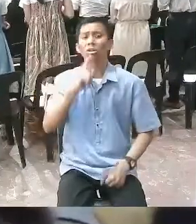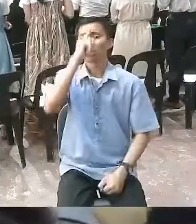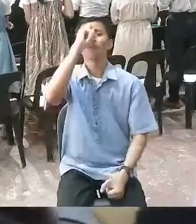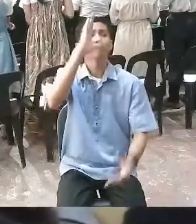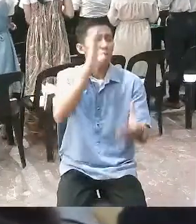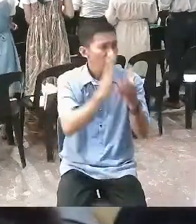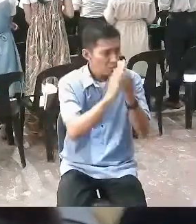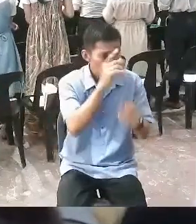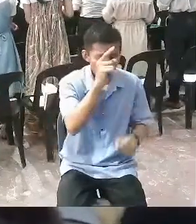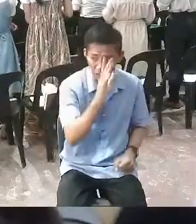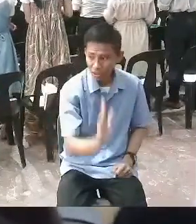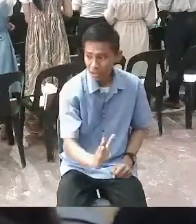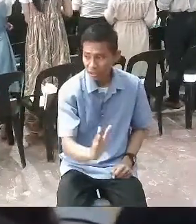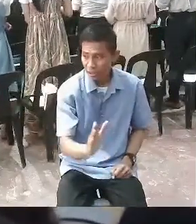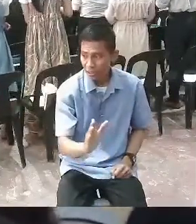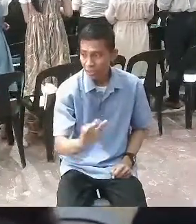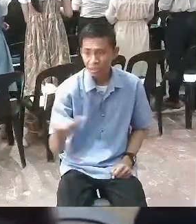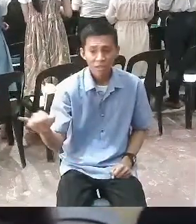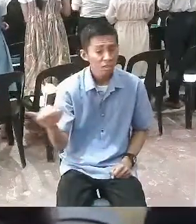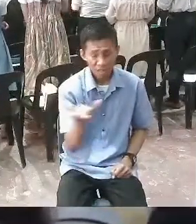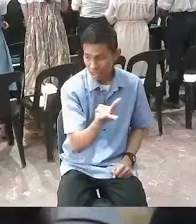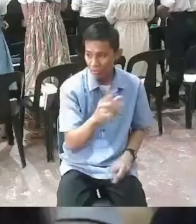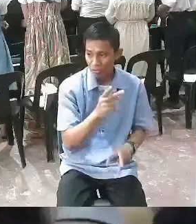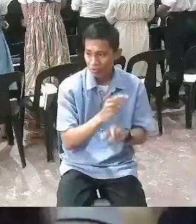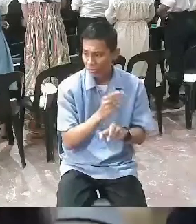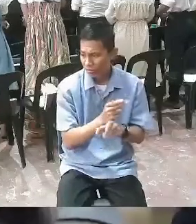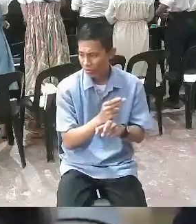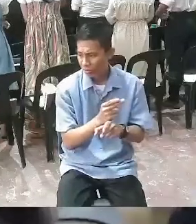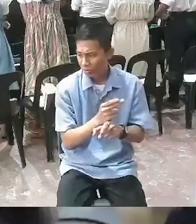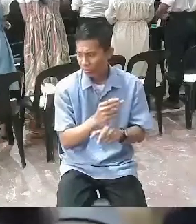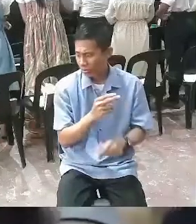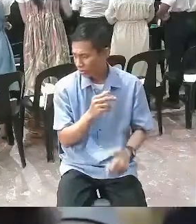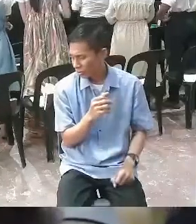man, blessed is the man unto whom God